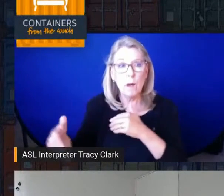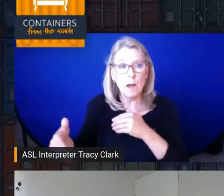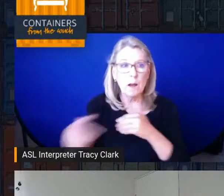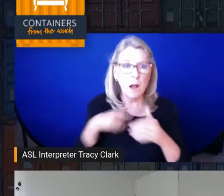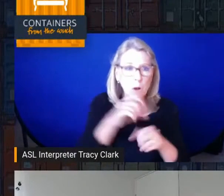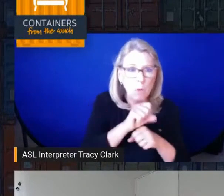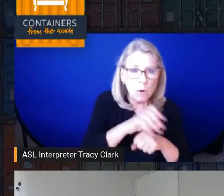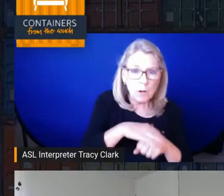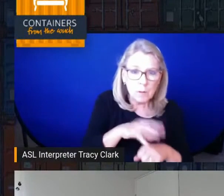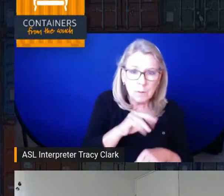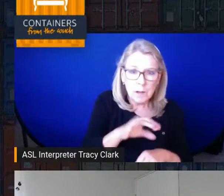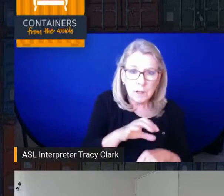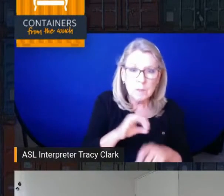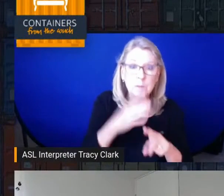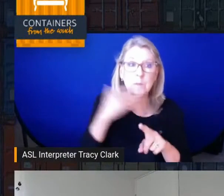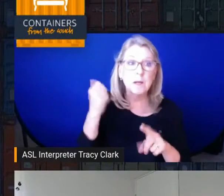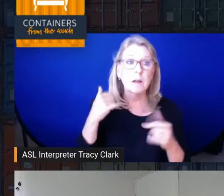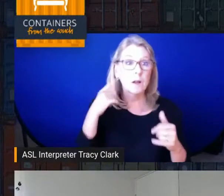about that? Can you hear me now?